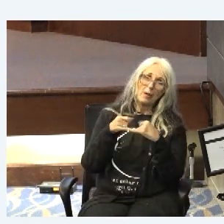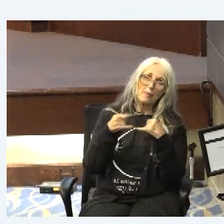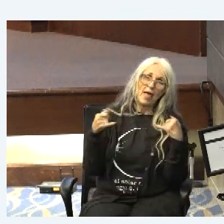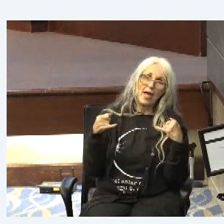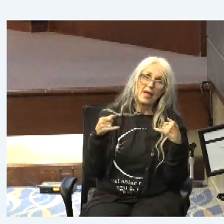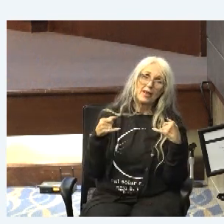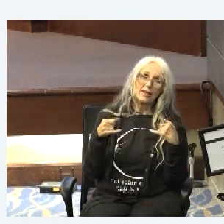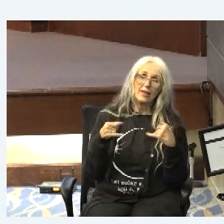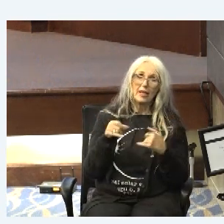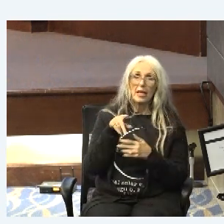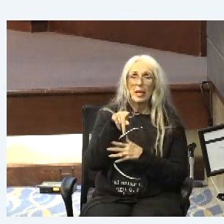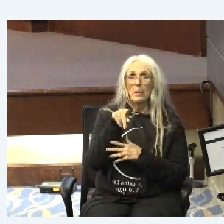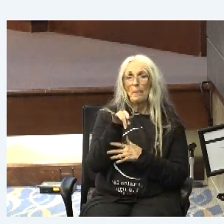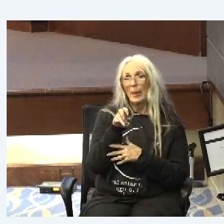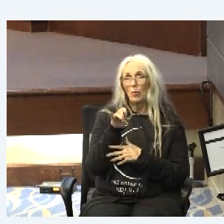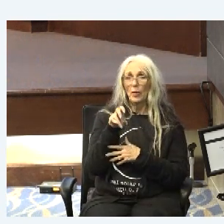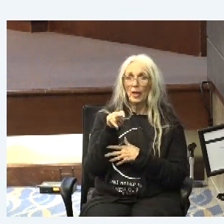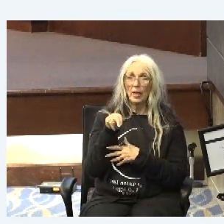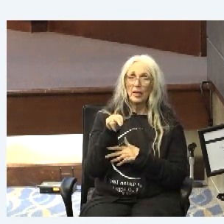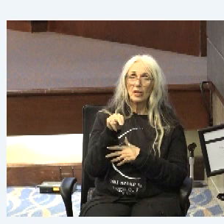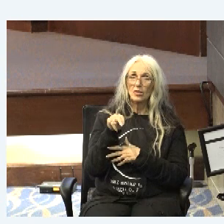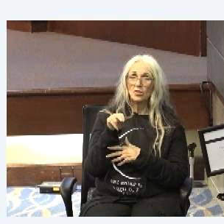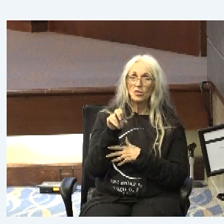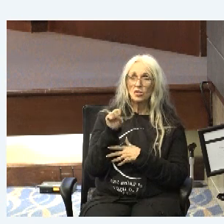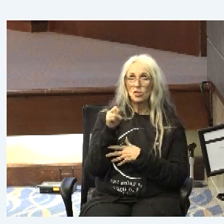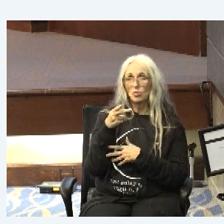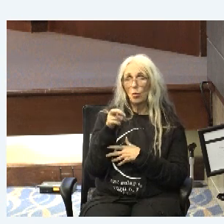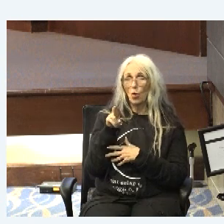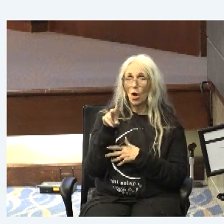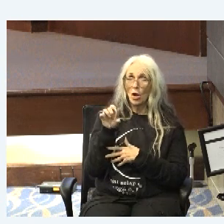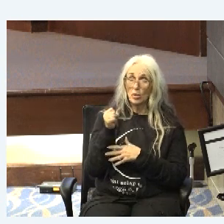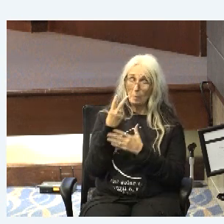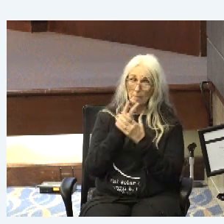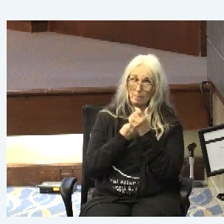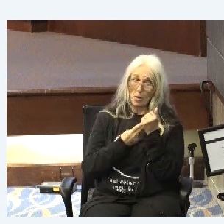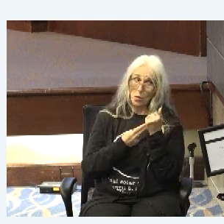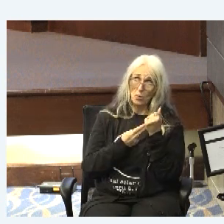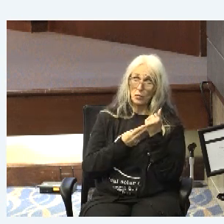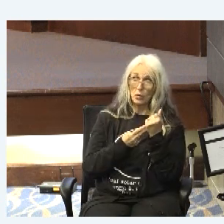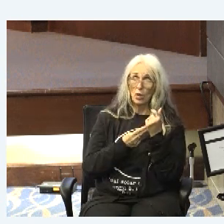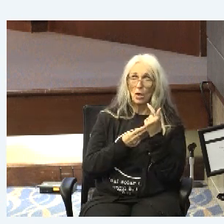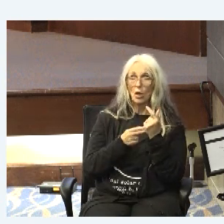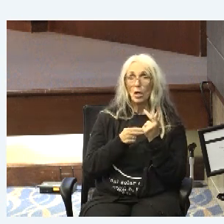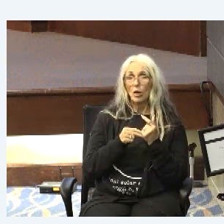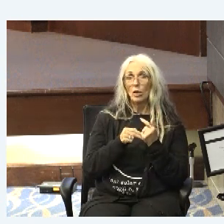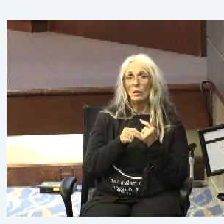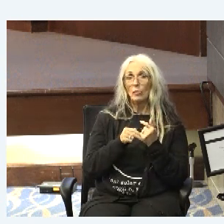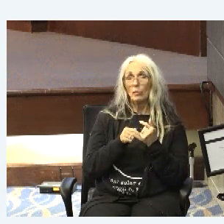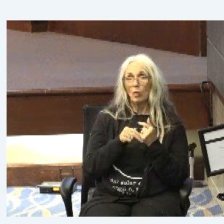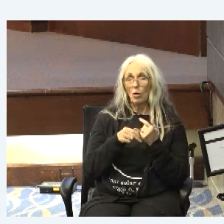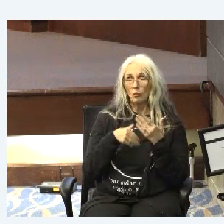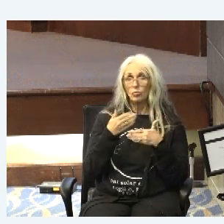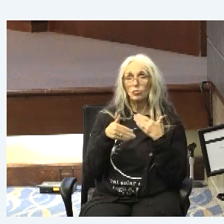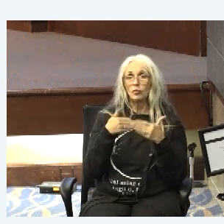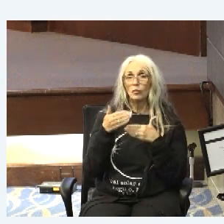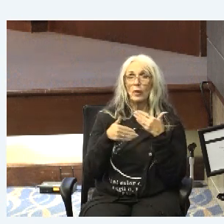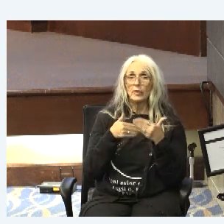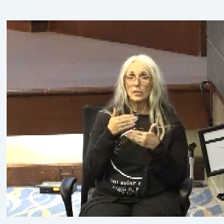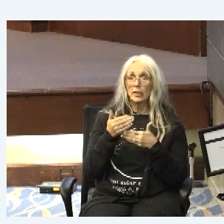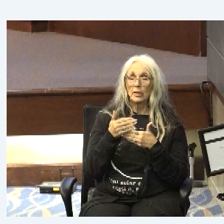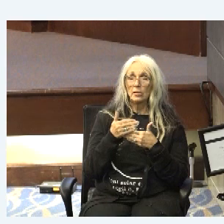Penguin Shores is so. Both projects are projecting or progressing